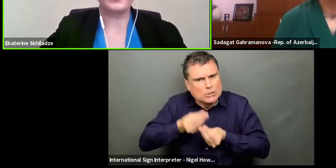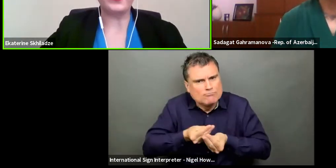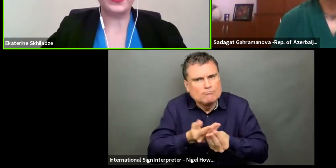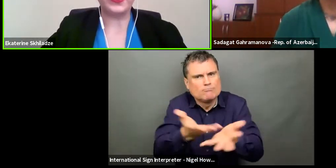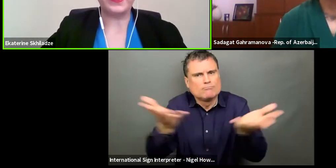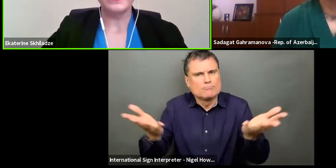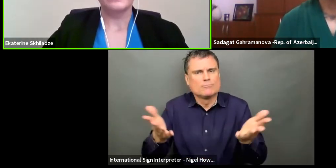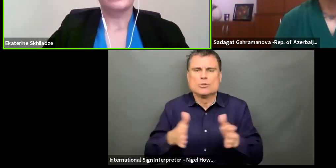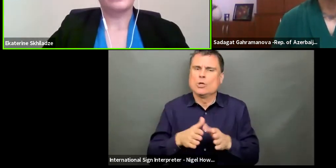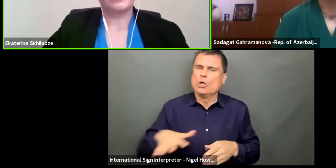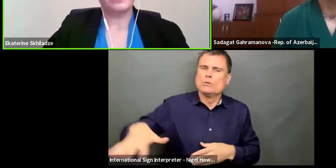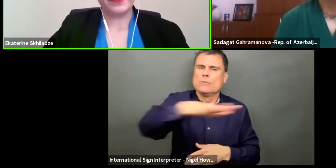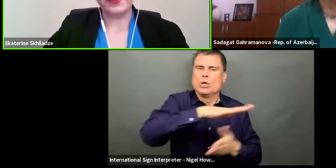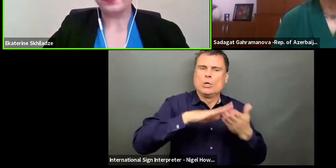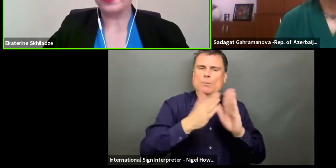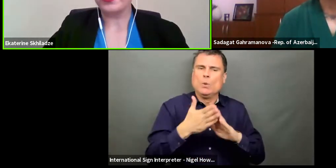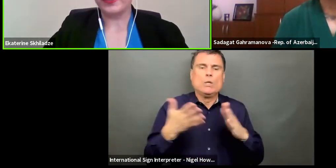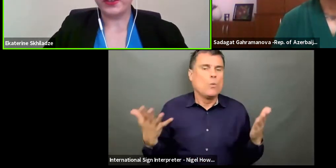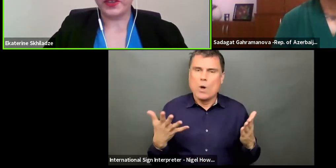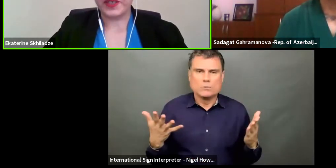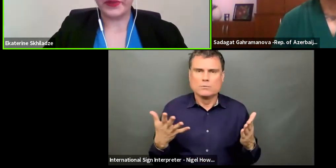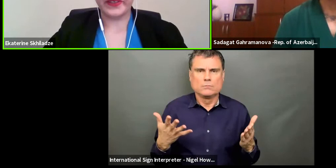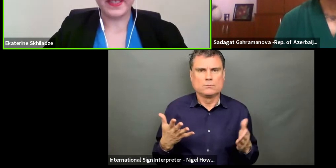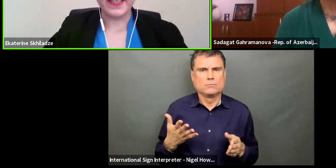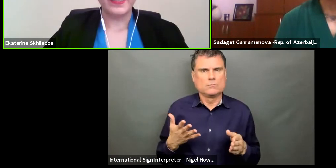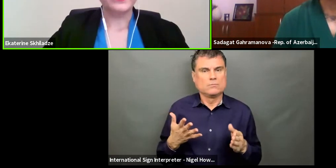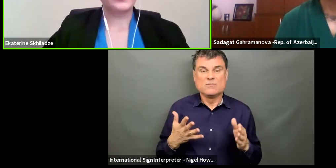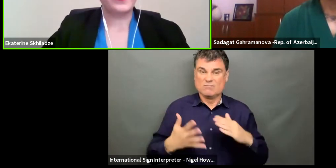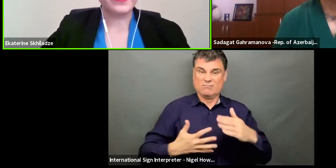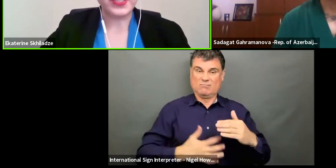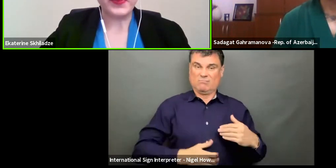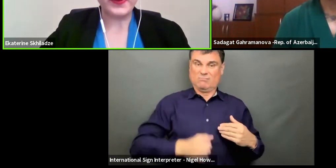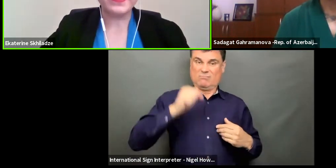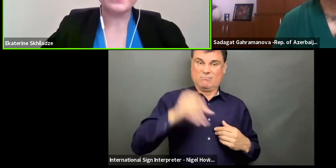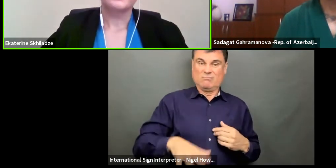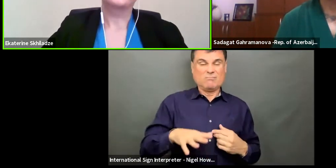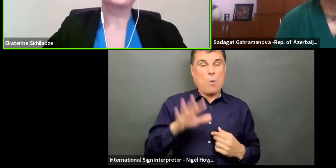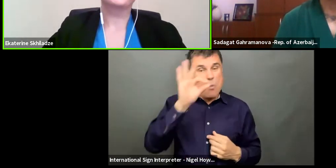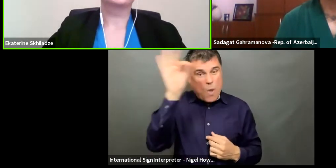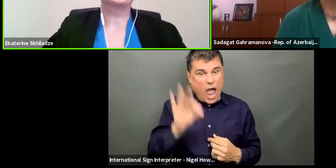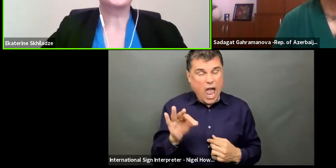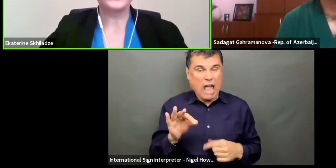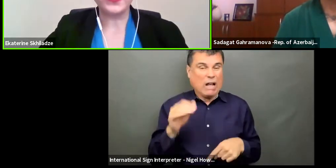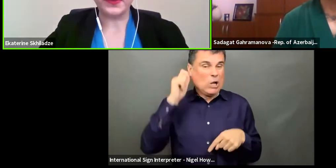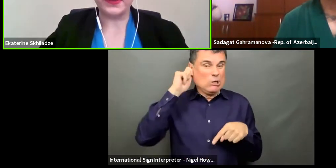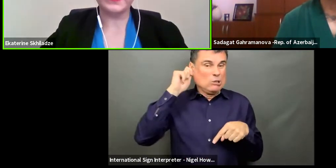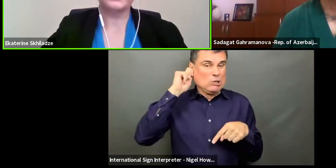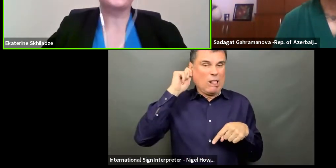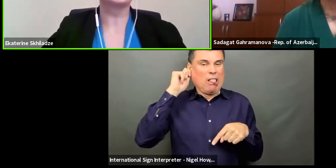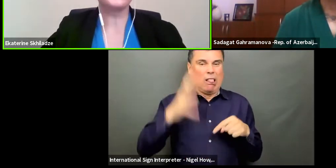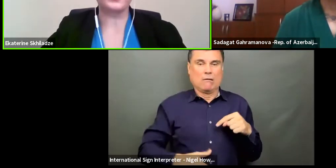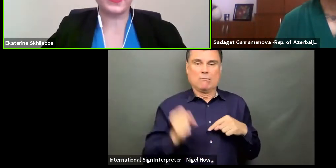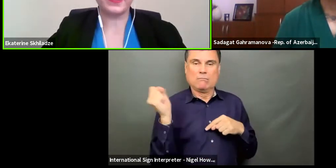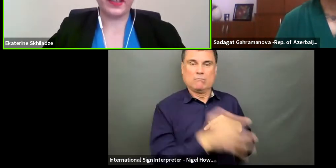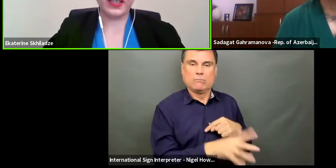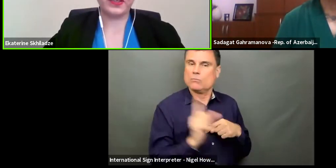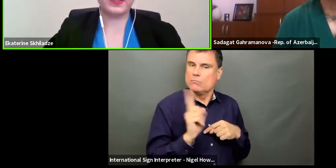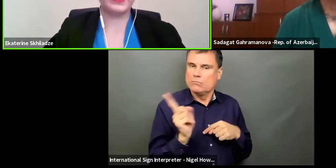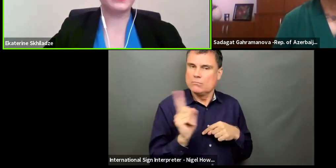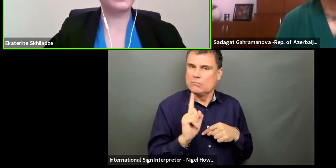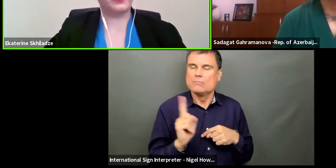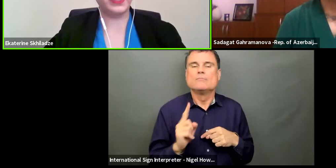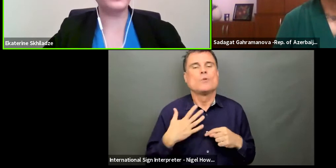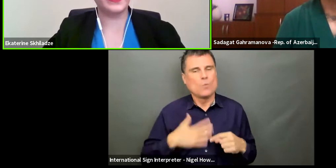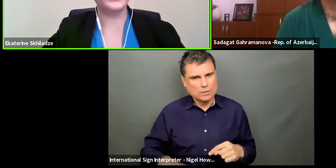Ms. Kahramanova. Thank you for sharing your experience. Dear participants, we had an opportunity to listen to wonderful